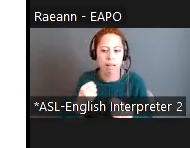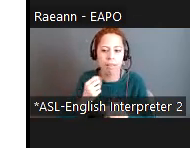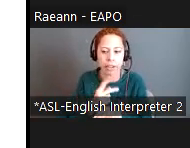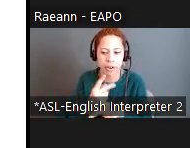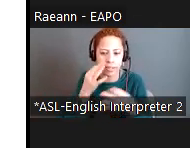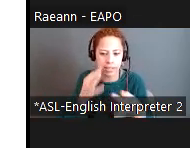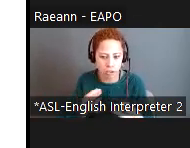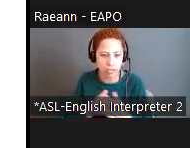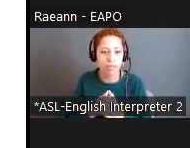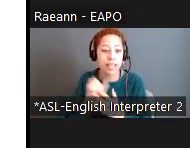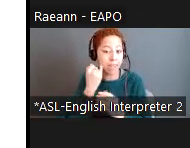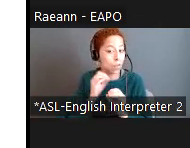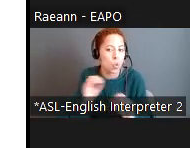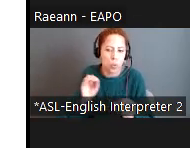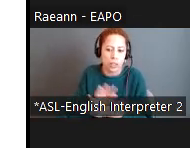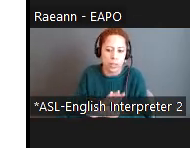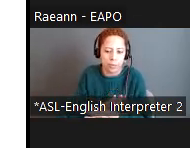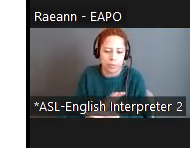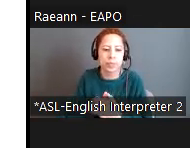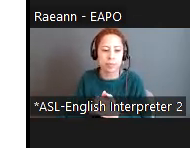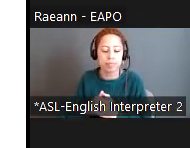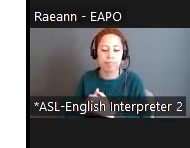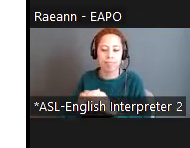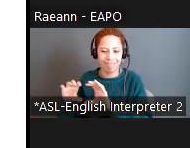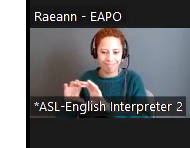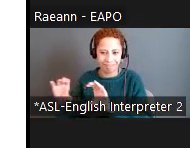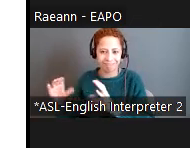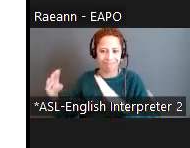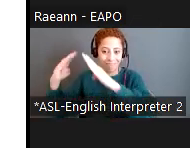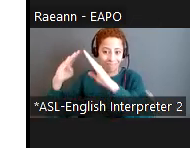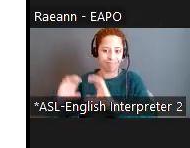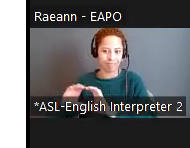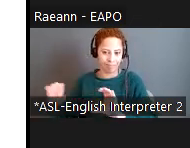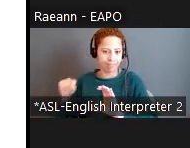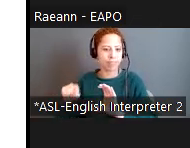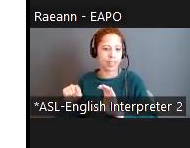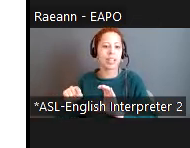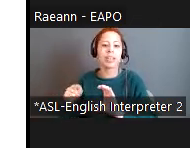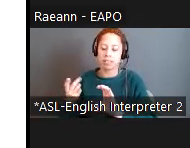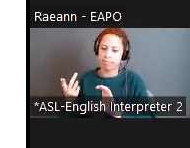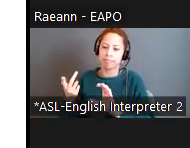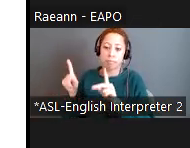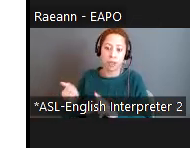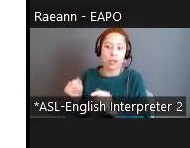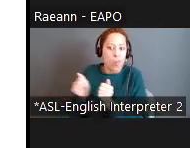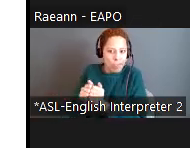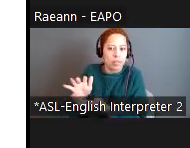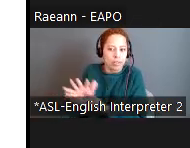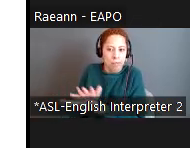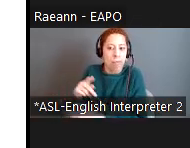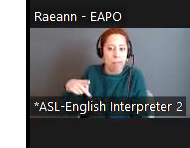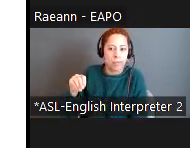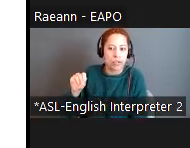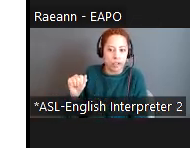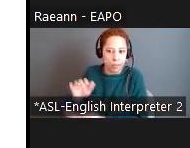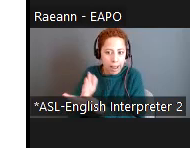don't have the document. So the first people are going to be those who have the document, an attorney under a power of attorney, or somebody who's been appointed